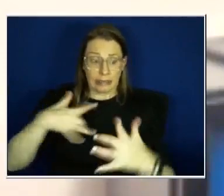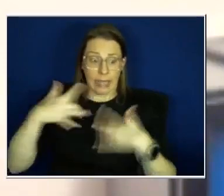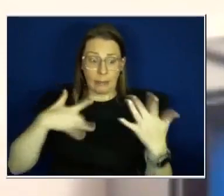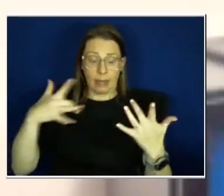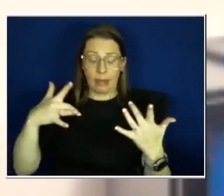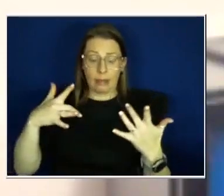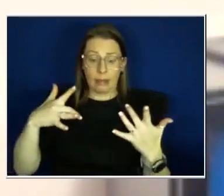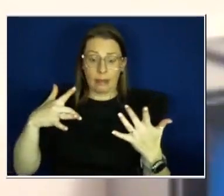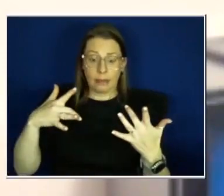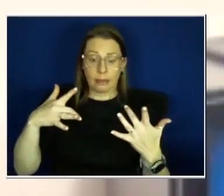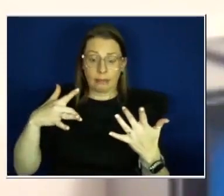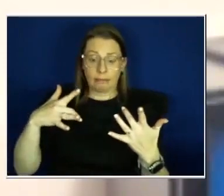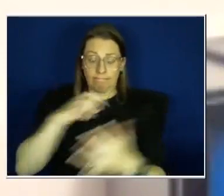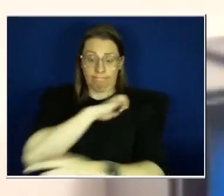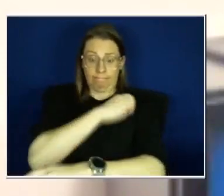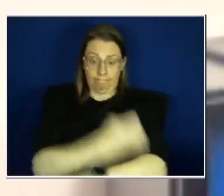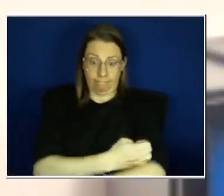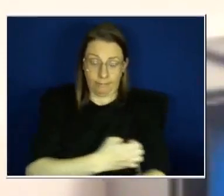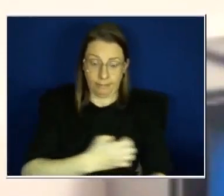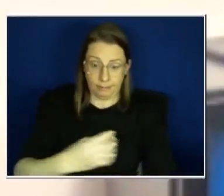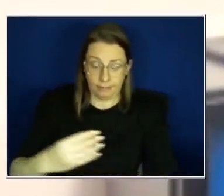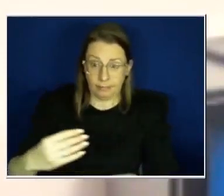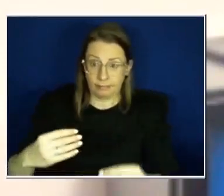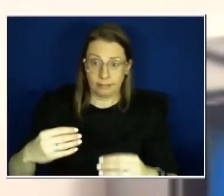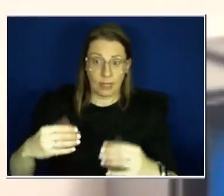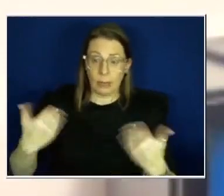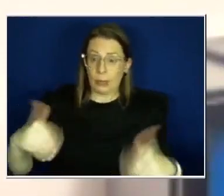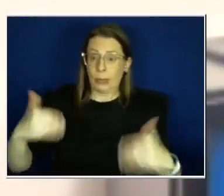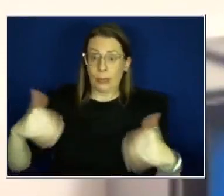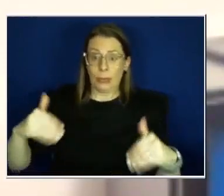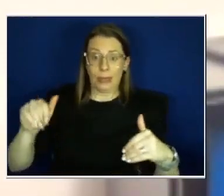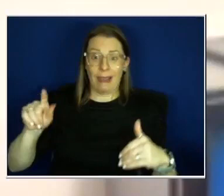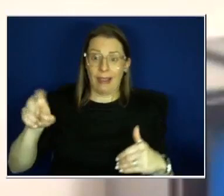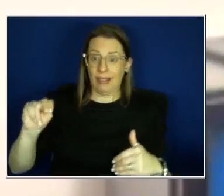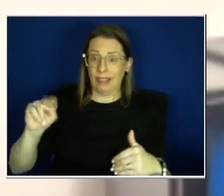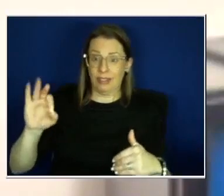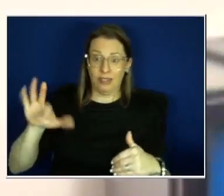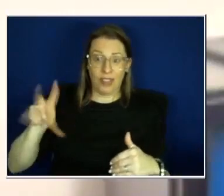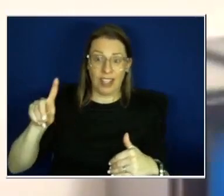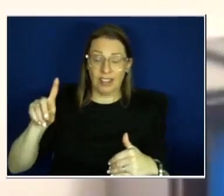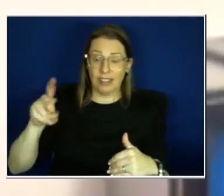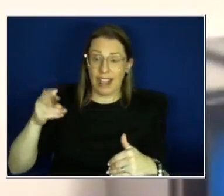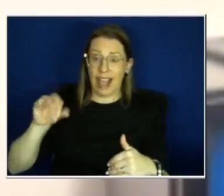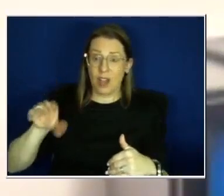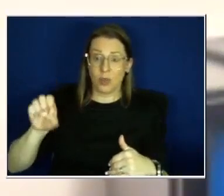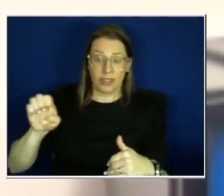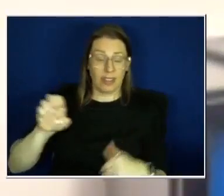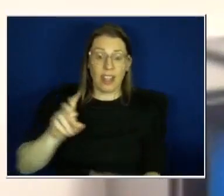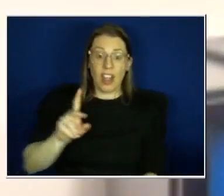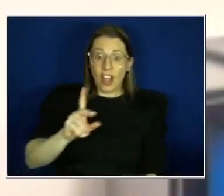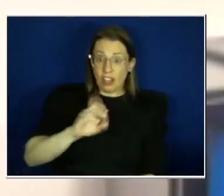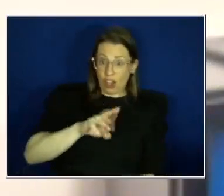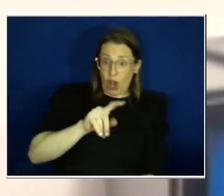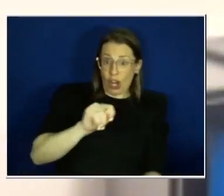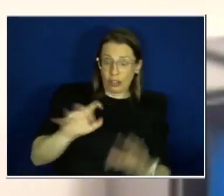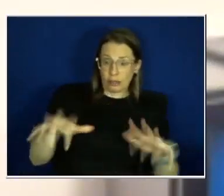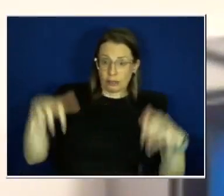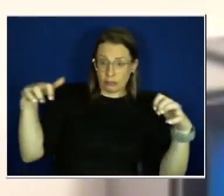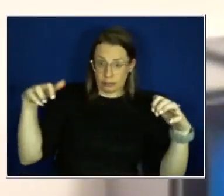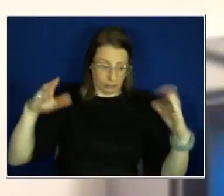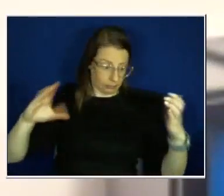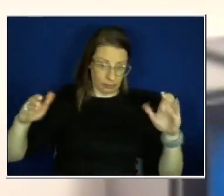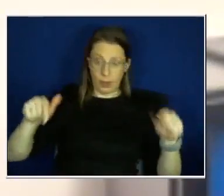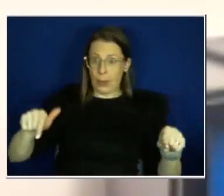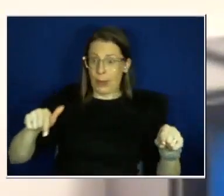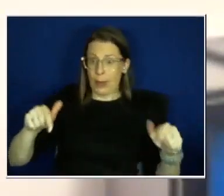rivals anything you'll see at KU and Allen Fieldhouse or through football. It was fantastic. And there's just been a